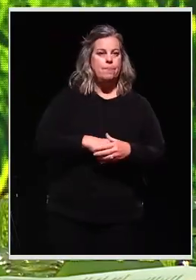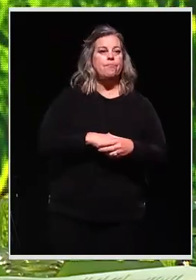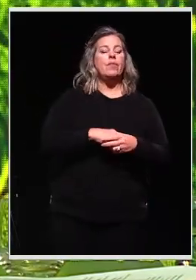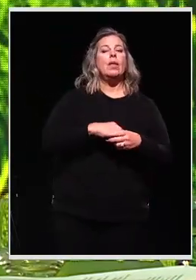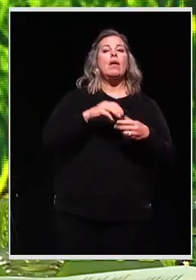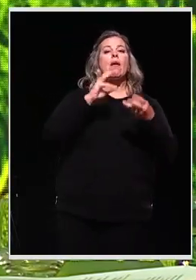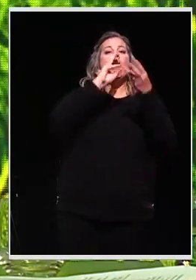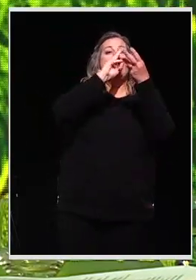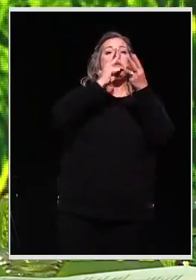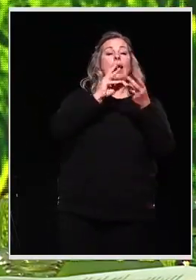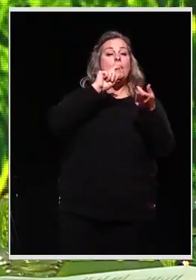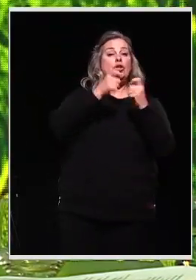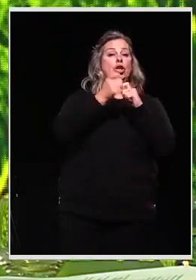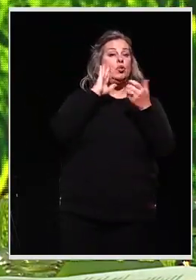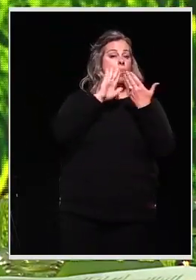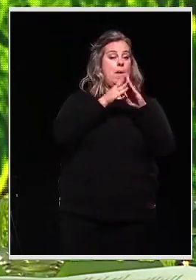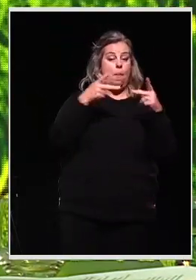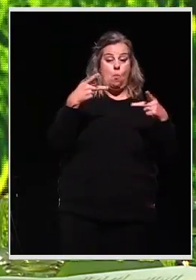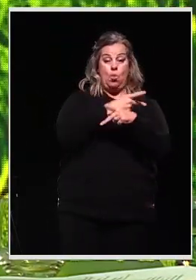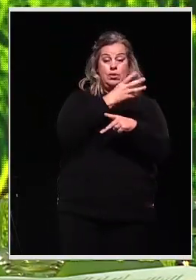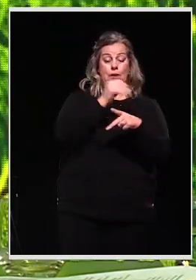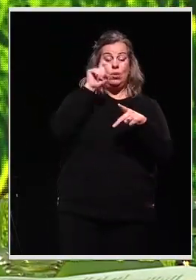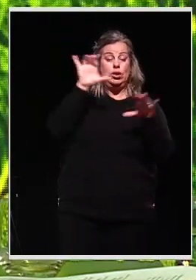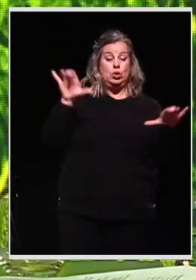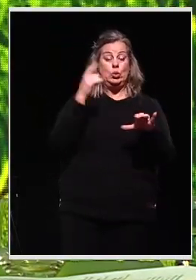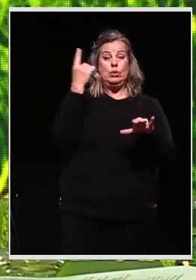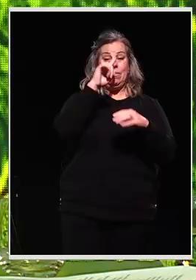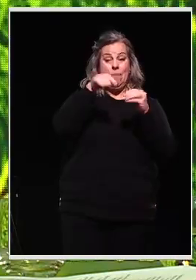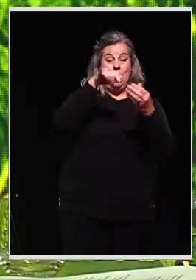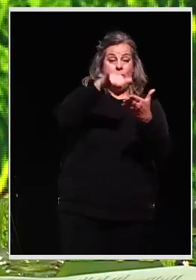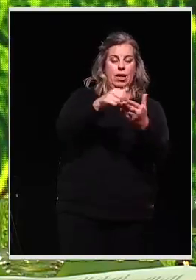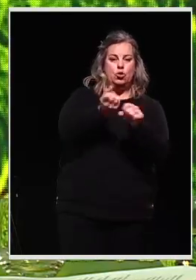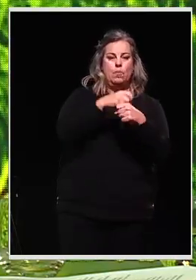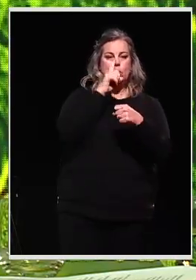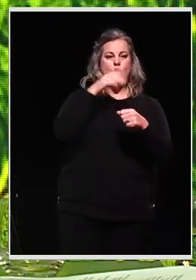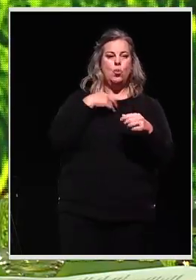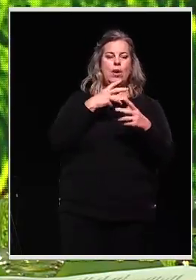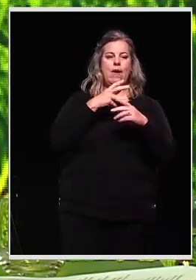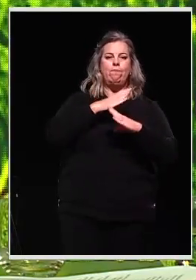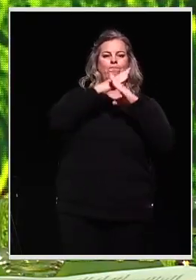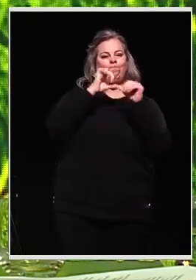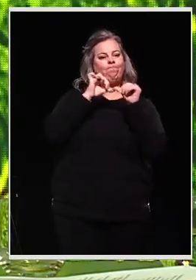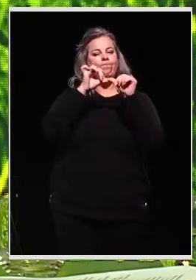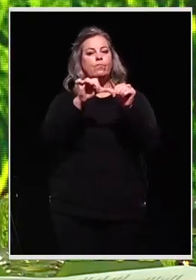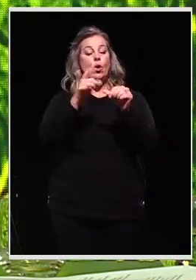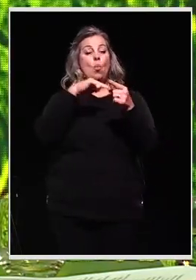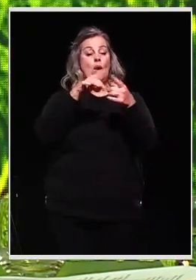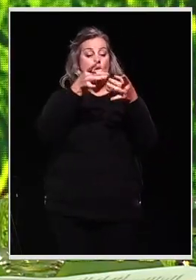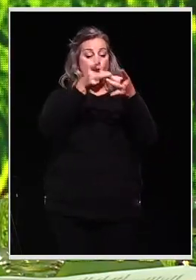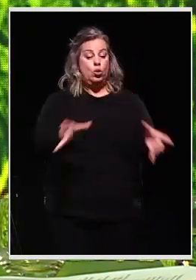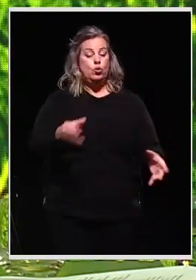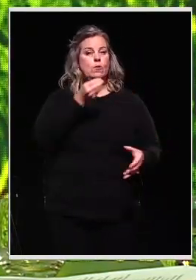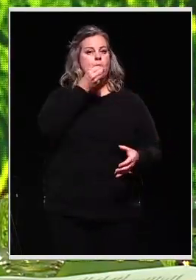to get worse, and we need to do something about it to make sure that we have resilience built into our food system, because when you lose food, that's when it